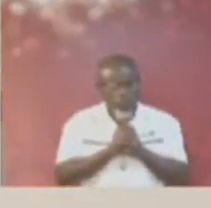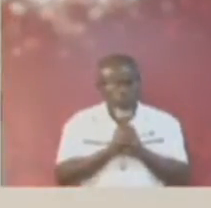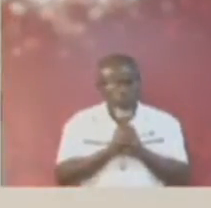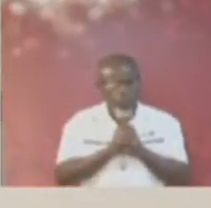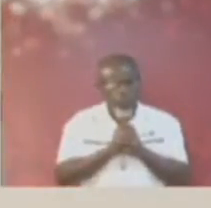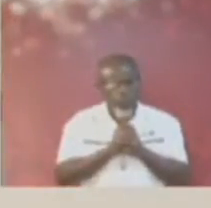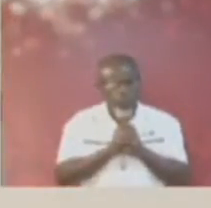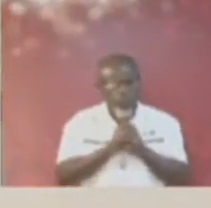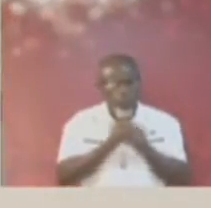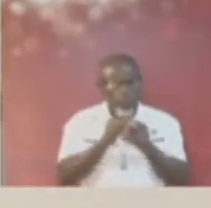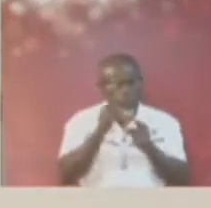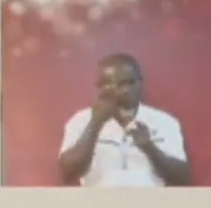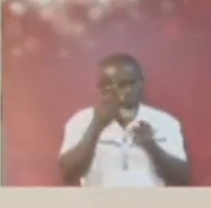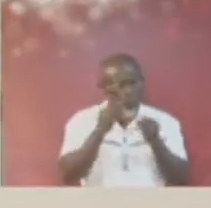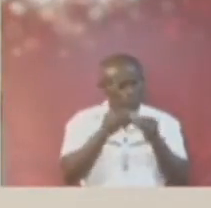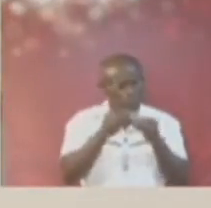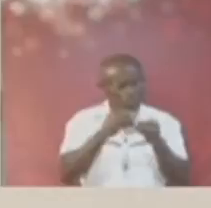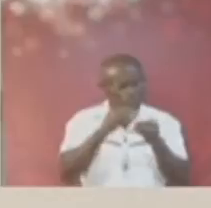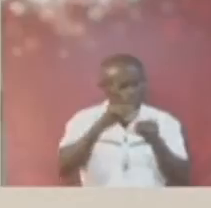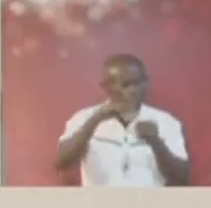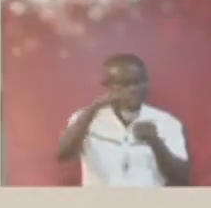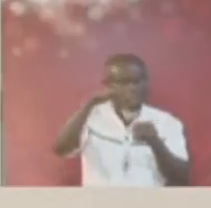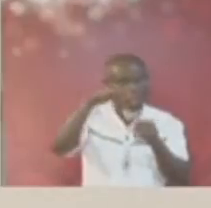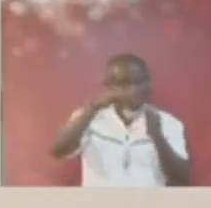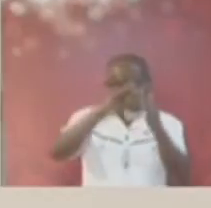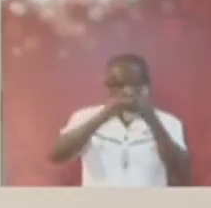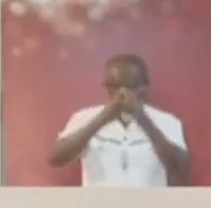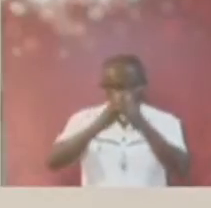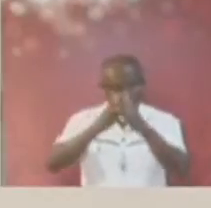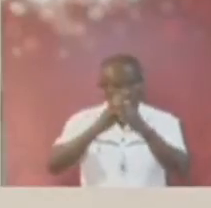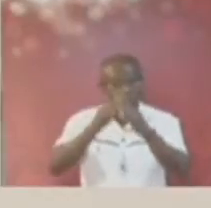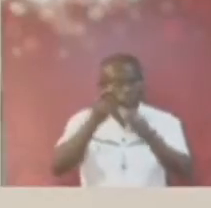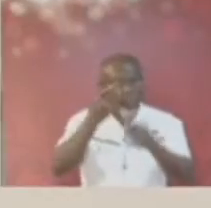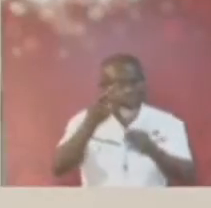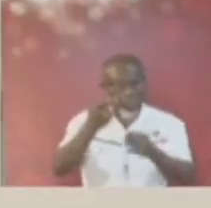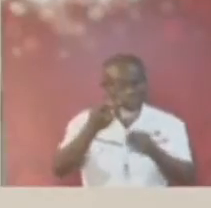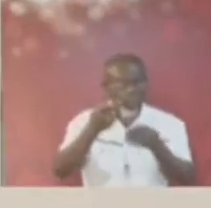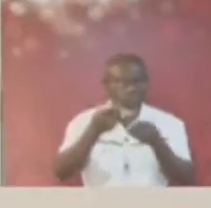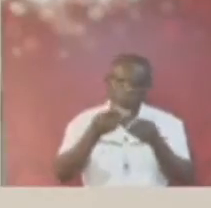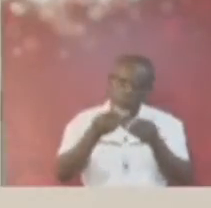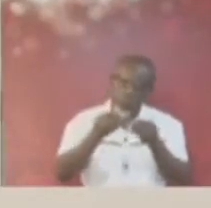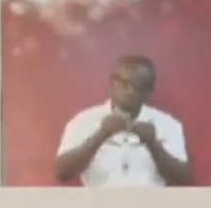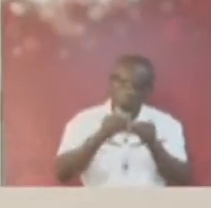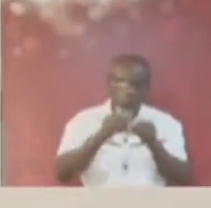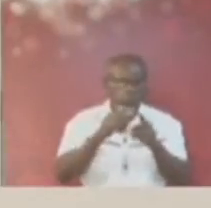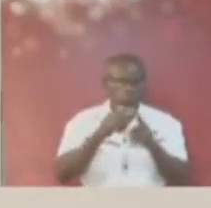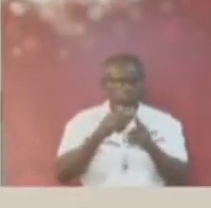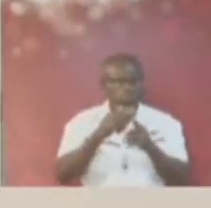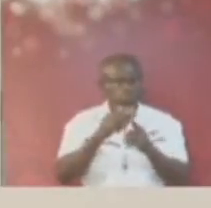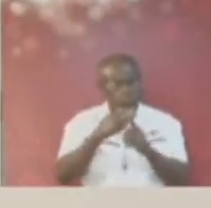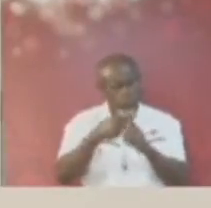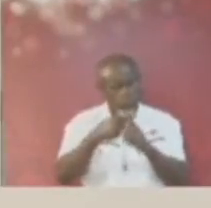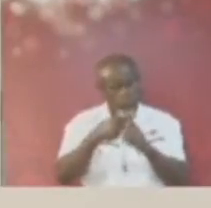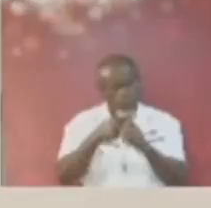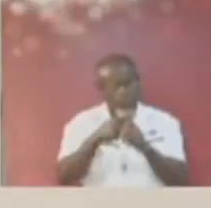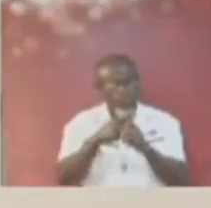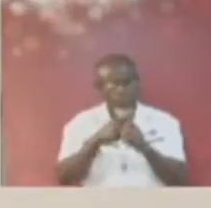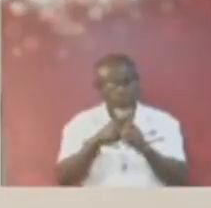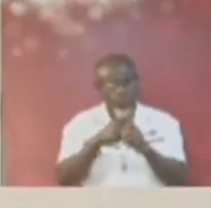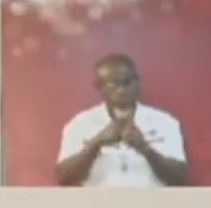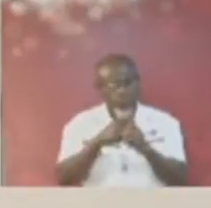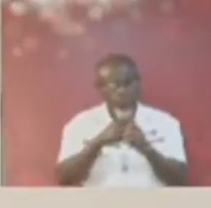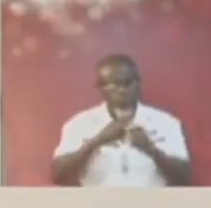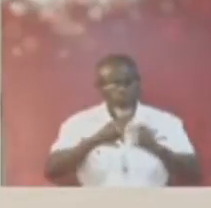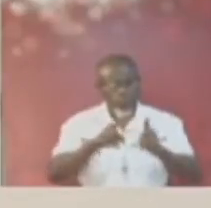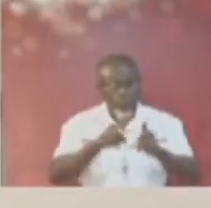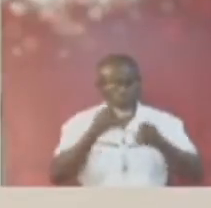community swabbing that continues to happen. So we can't say yet that we're back to cluster, but we can say that we're seeing larger proportions of the